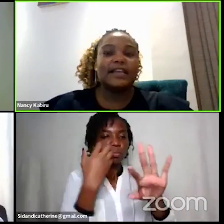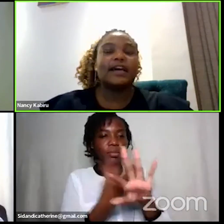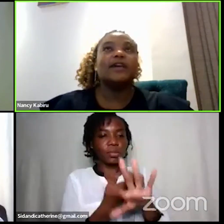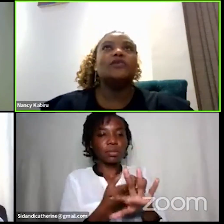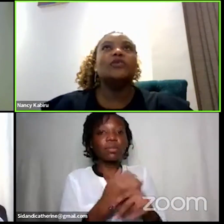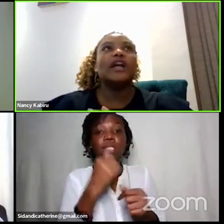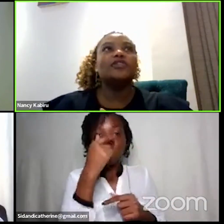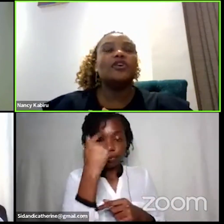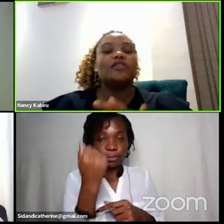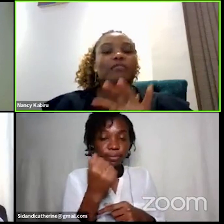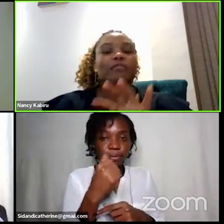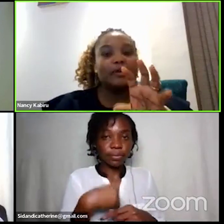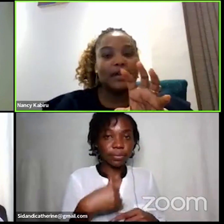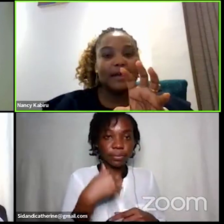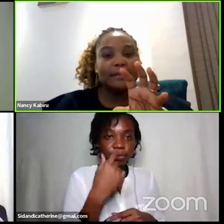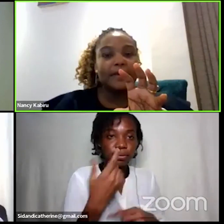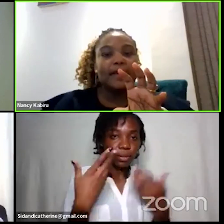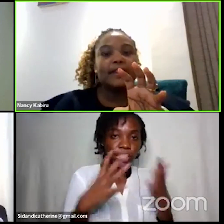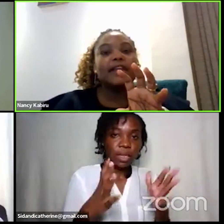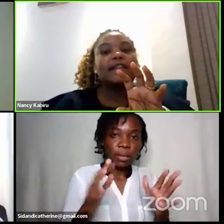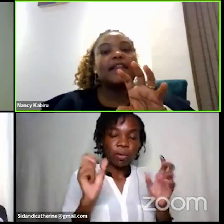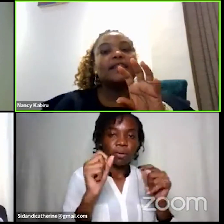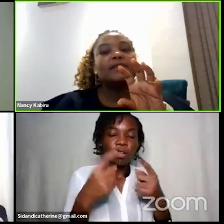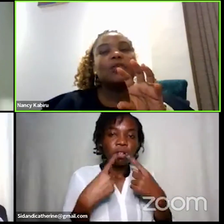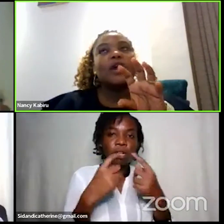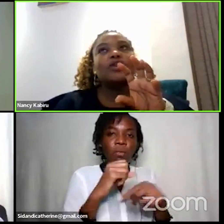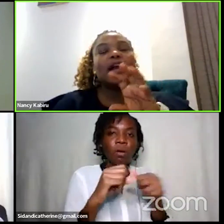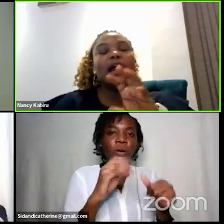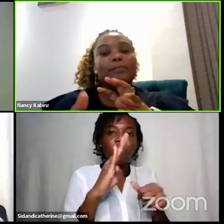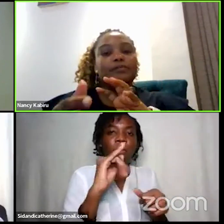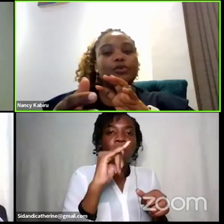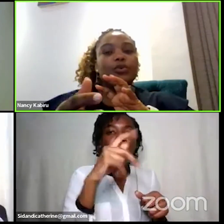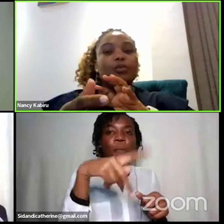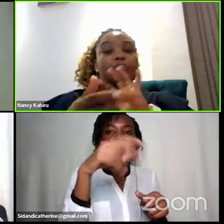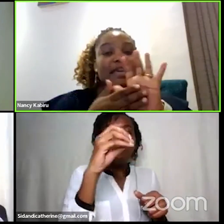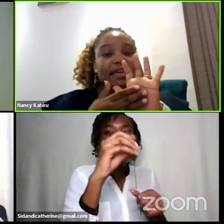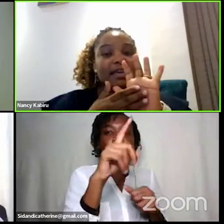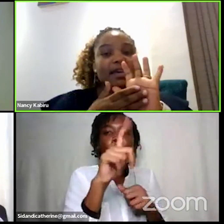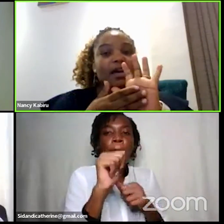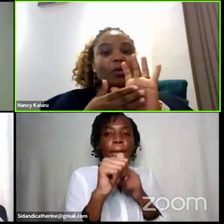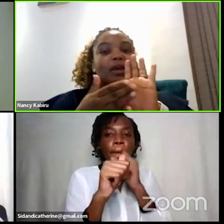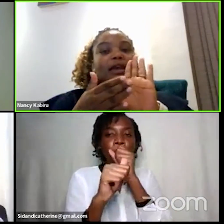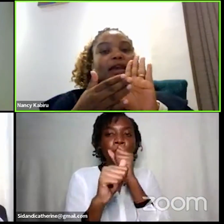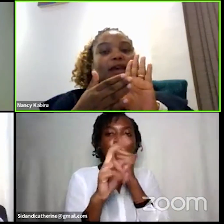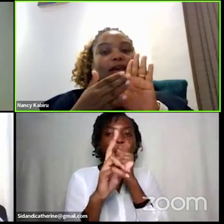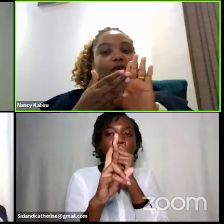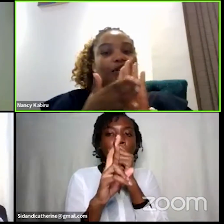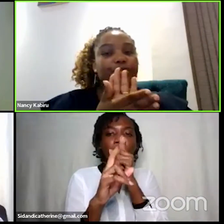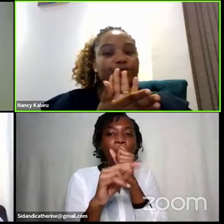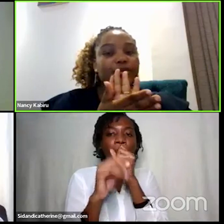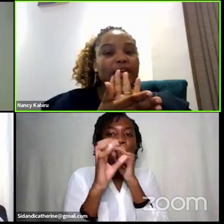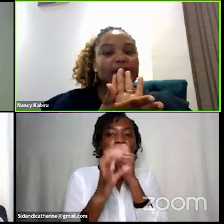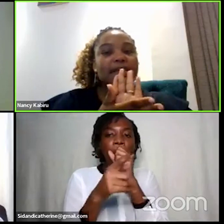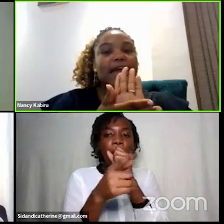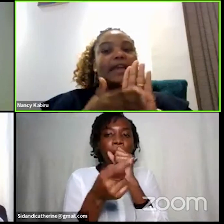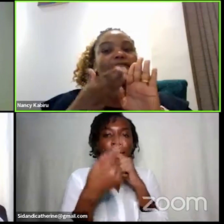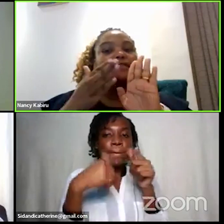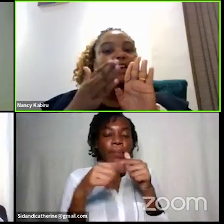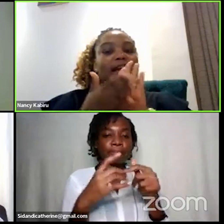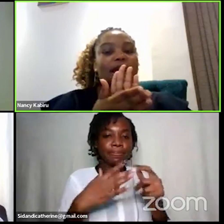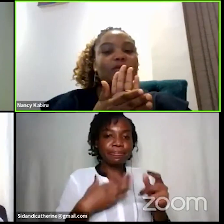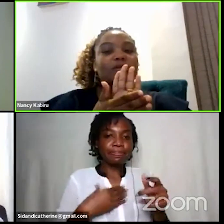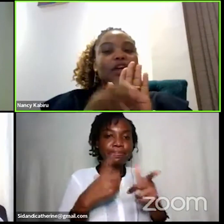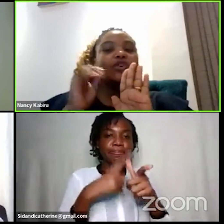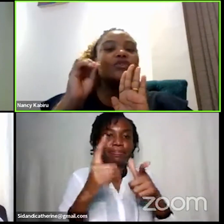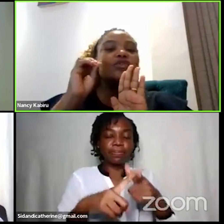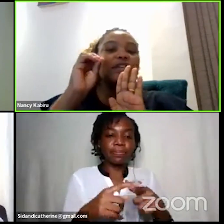as I said, if you can talk of bipolar, then when you come to me, we go through it